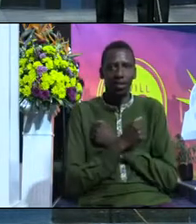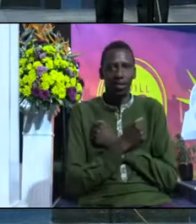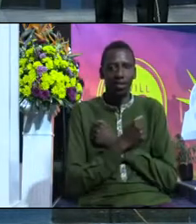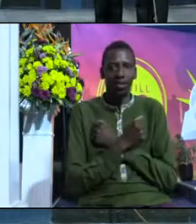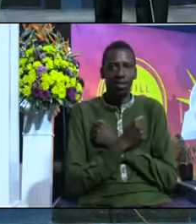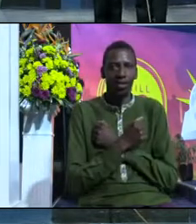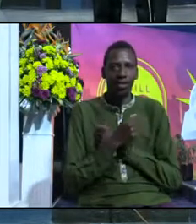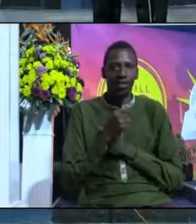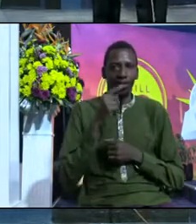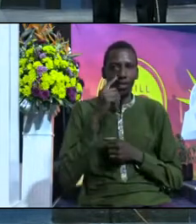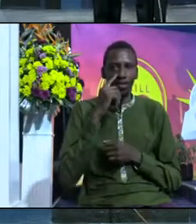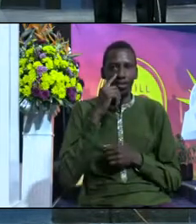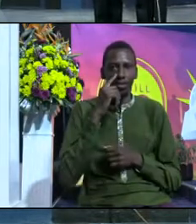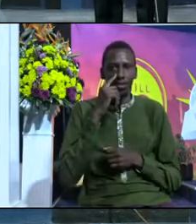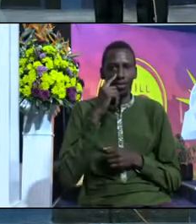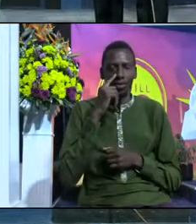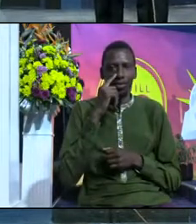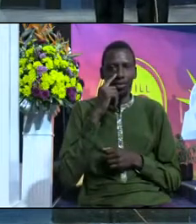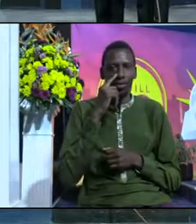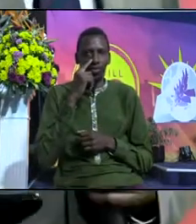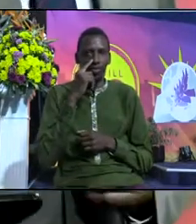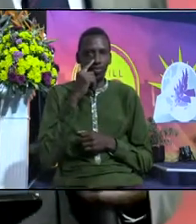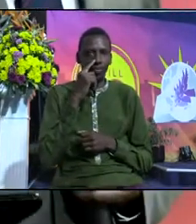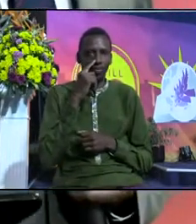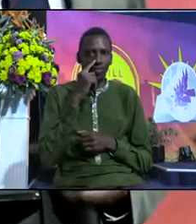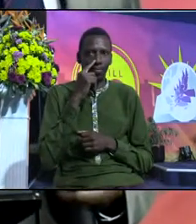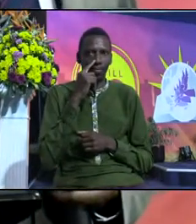then there's love at